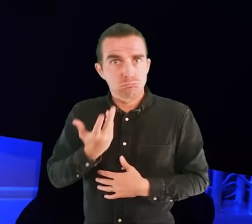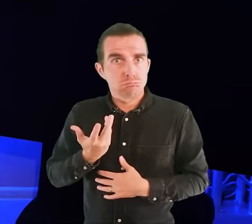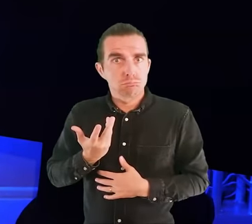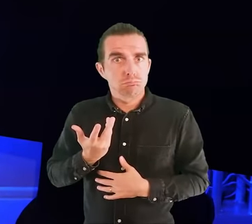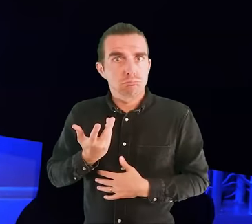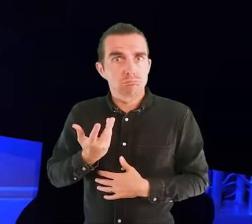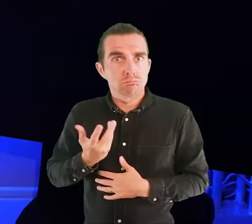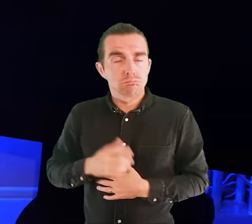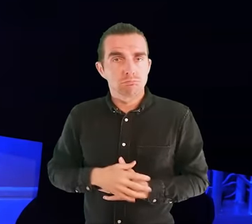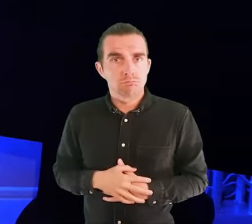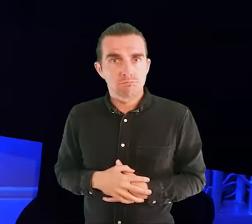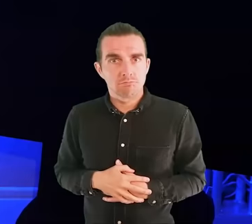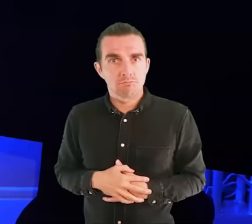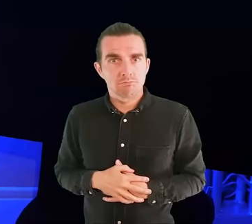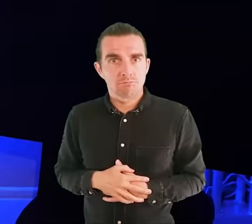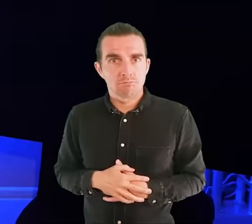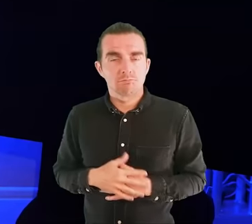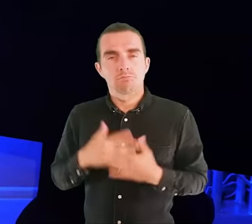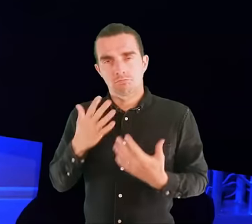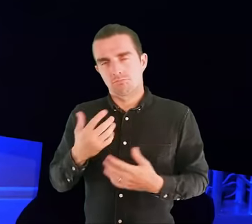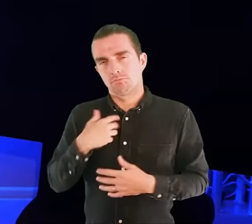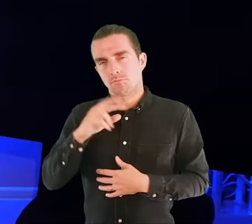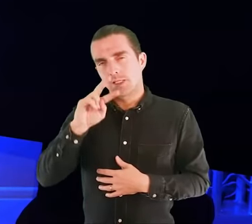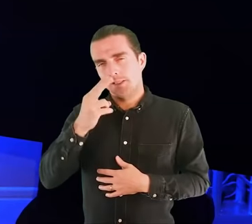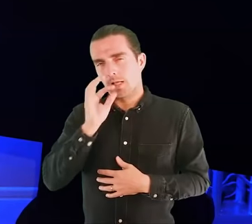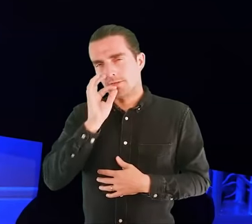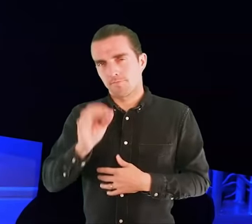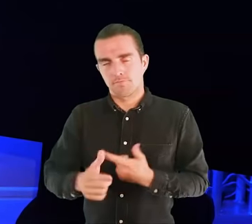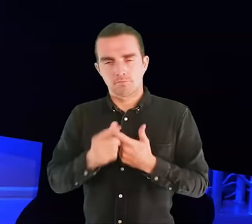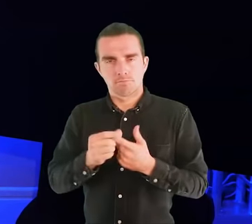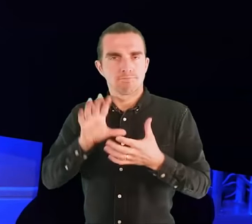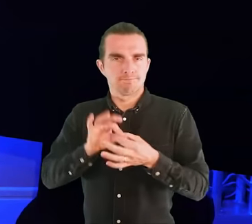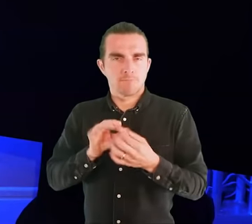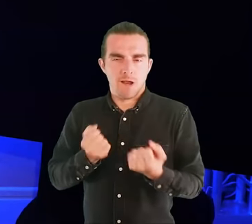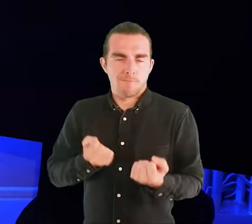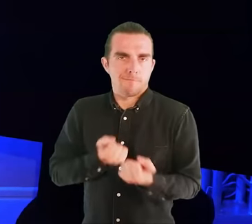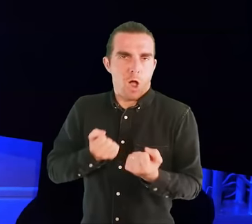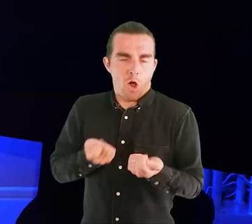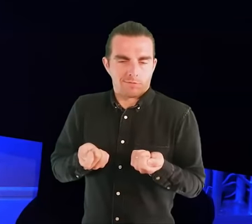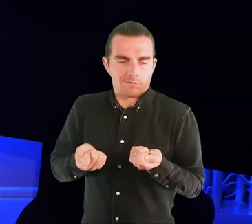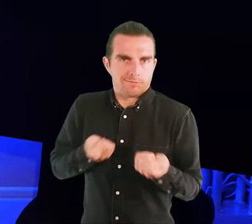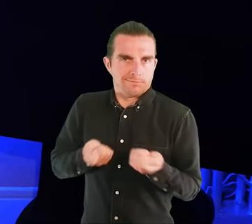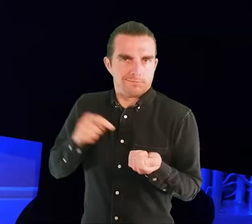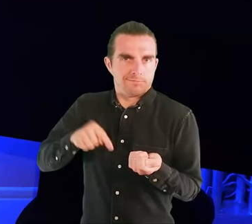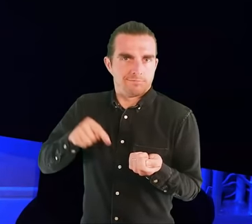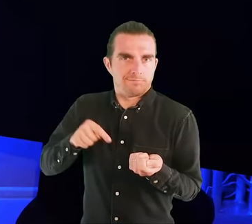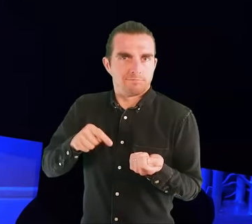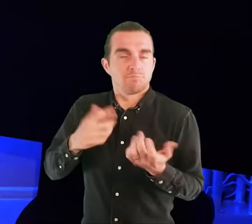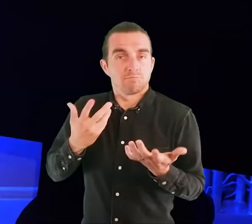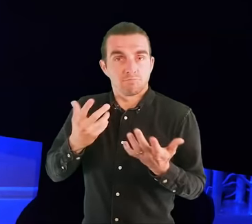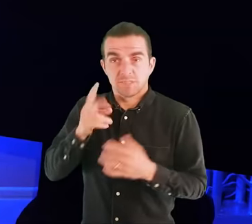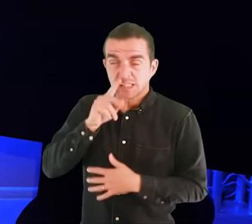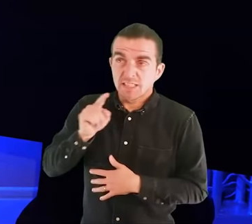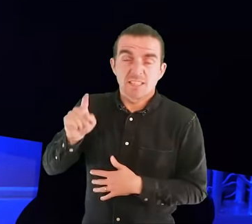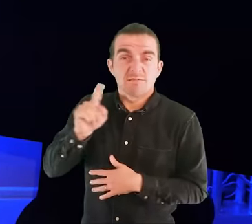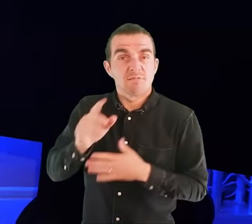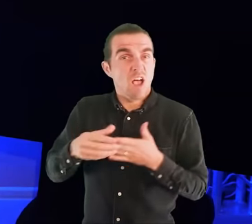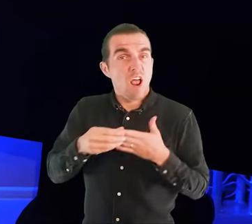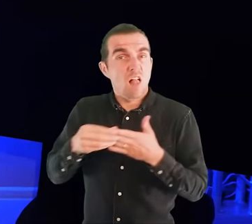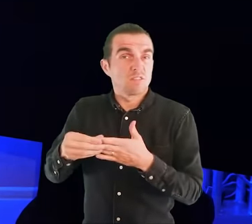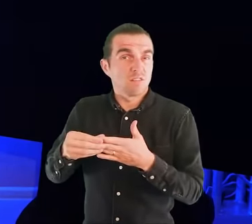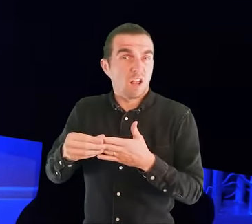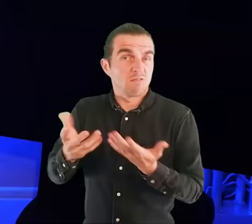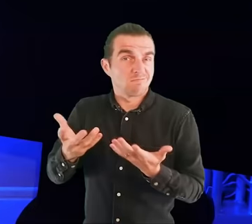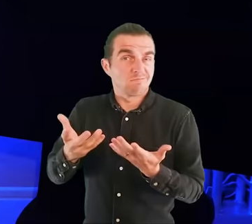would dictators rule forever? Or would power be with those who embrace the values of